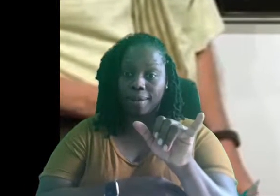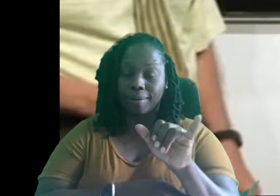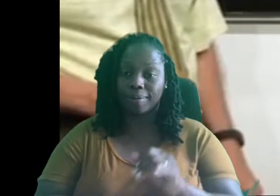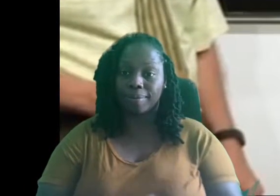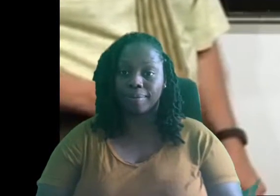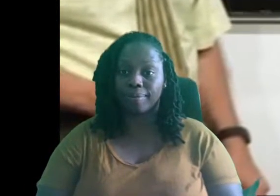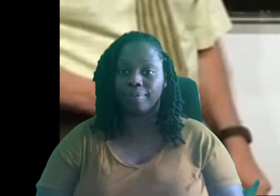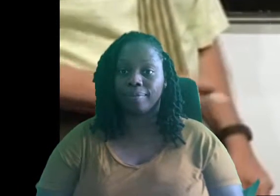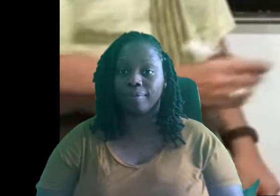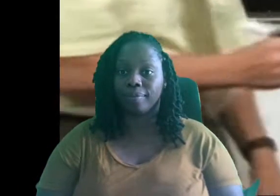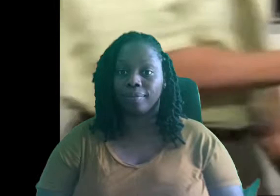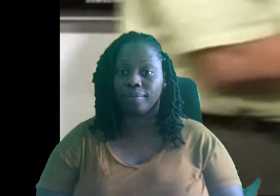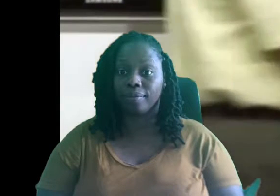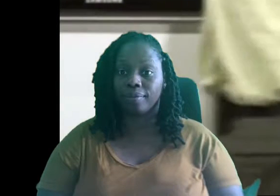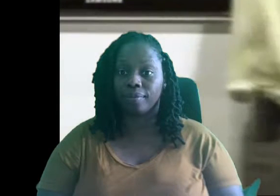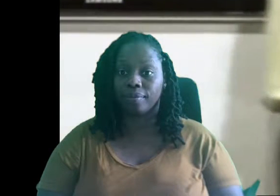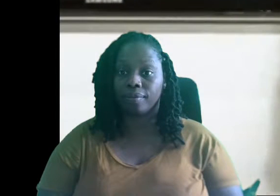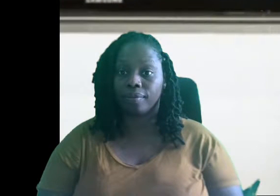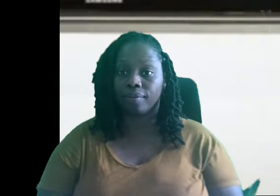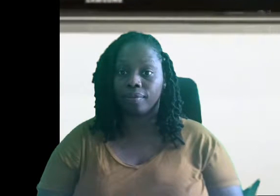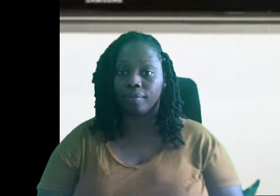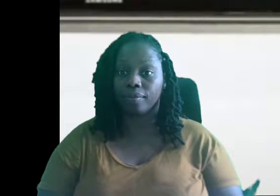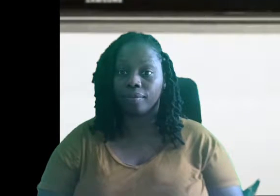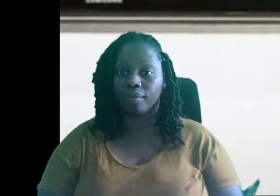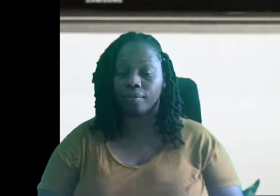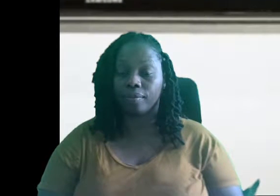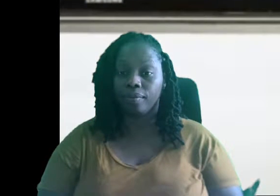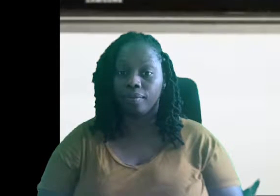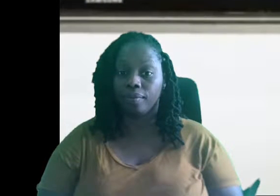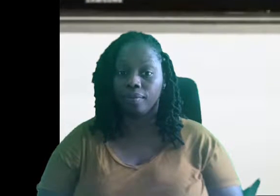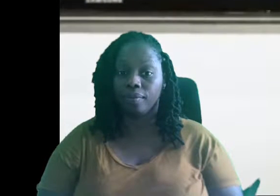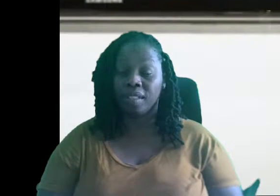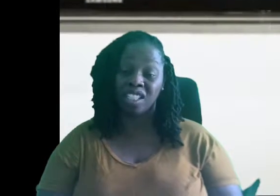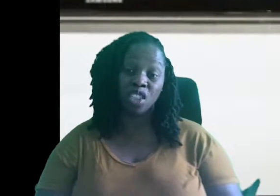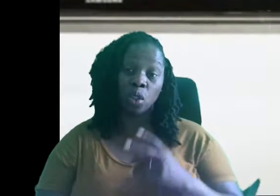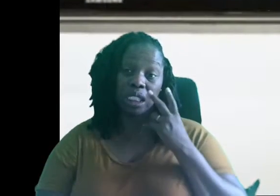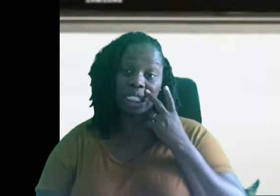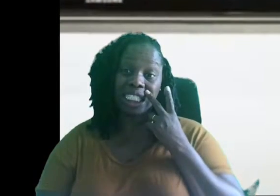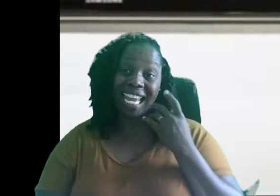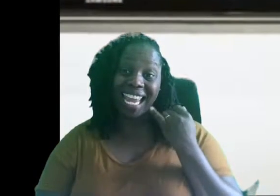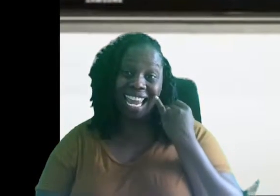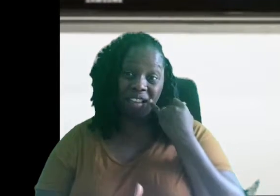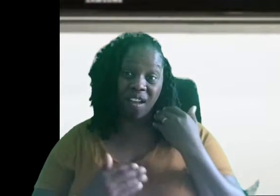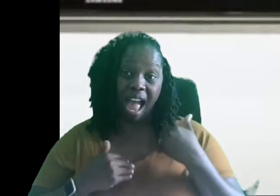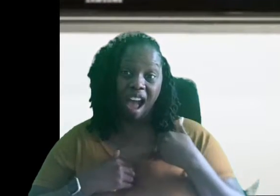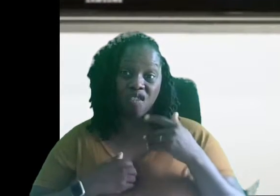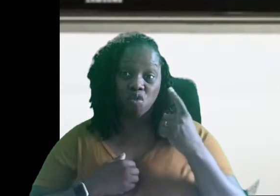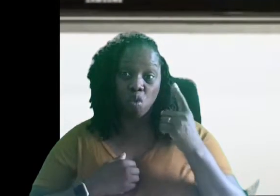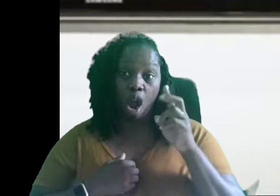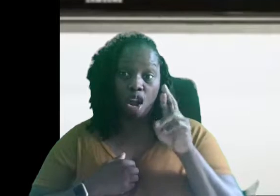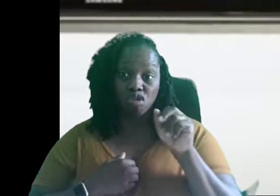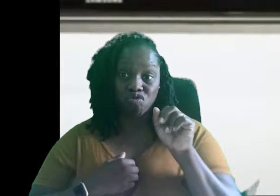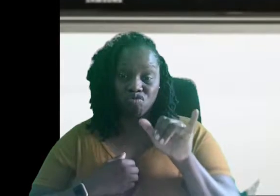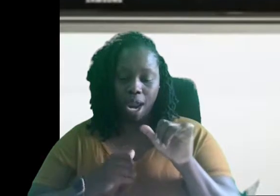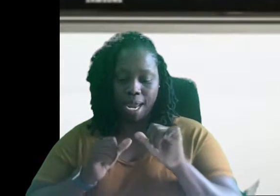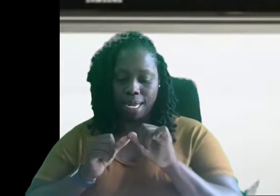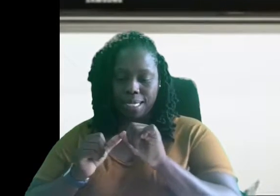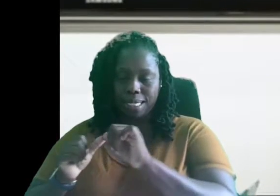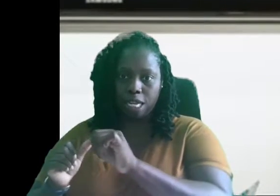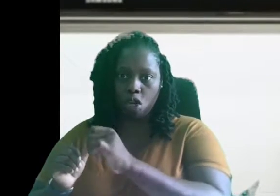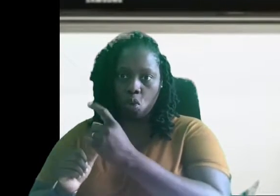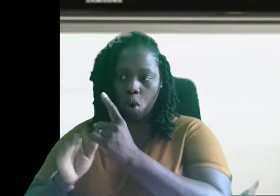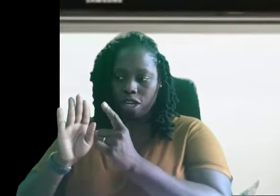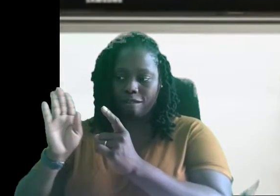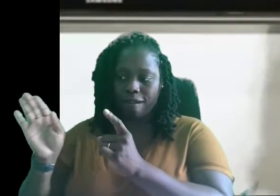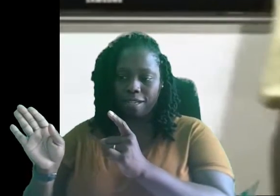ray. And notice that if I had one ray going this direction and another